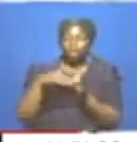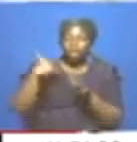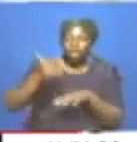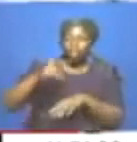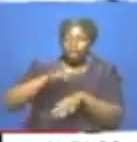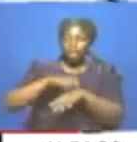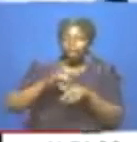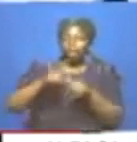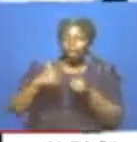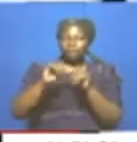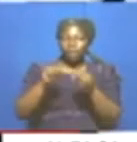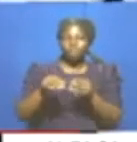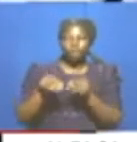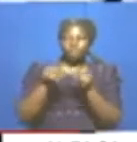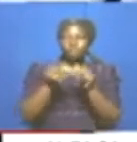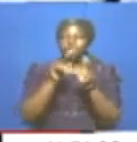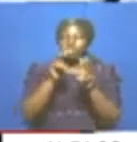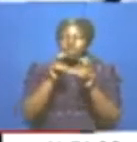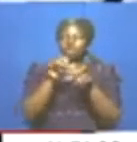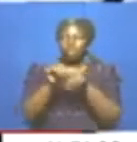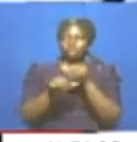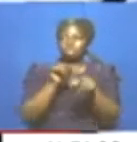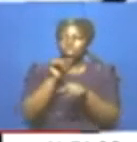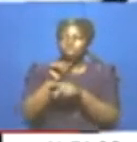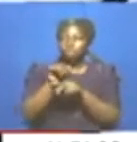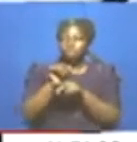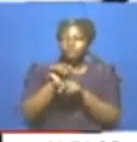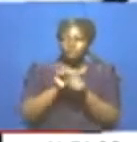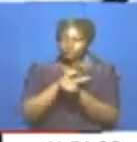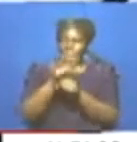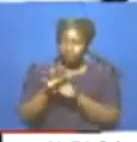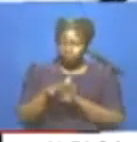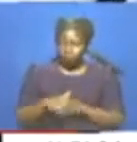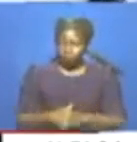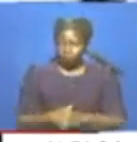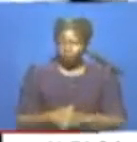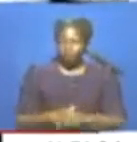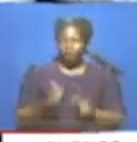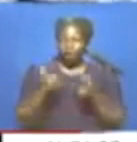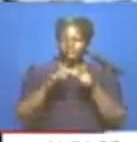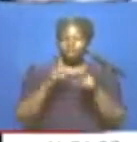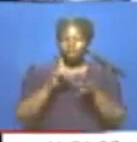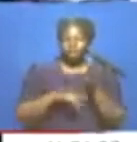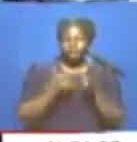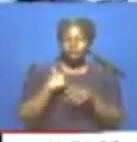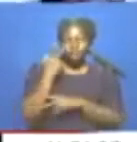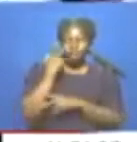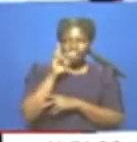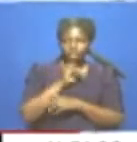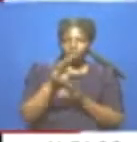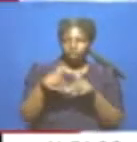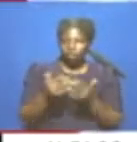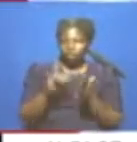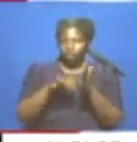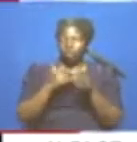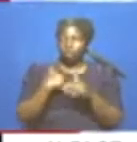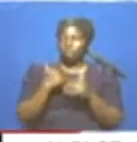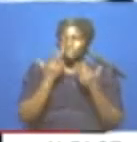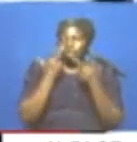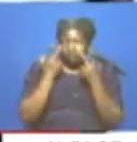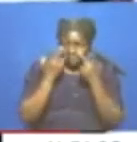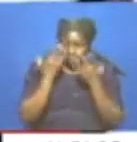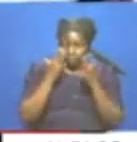of this pandemic. But what I have seen, or we have seen over the last